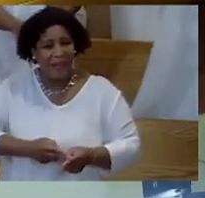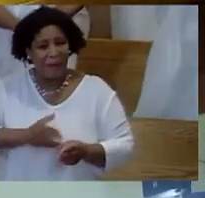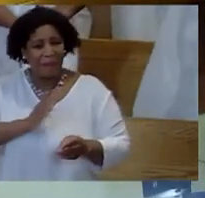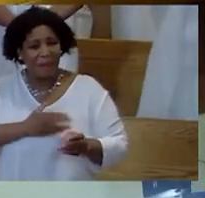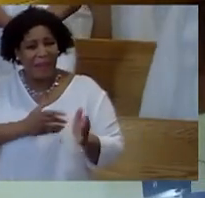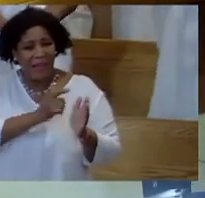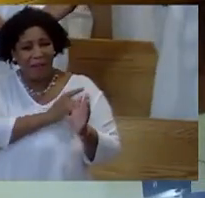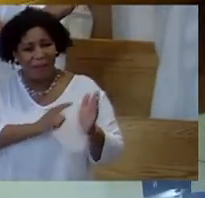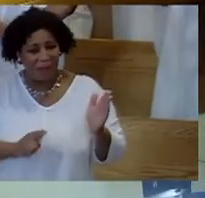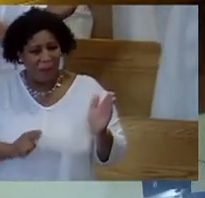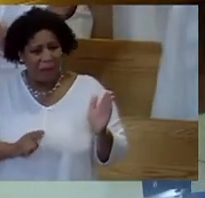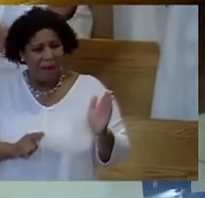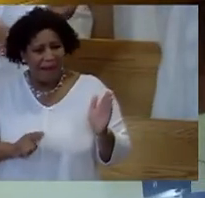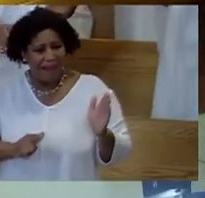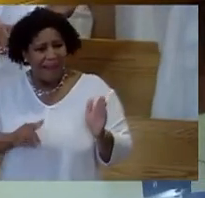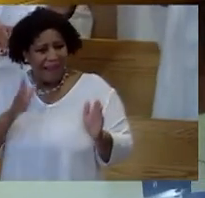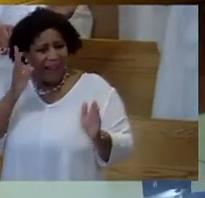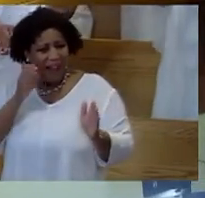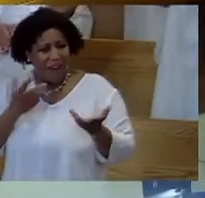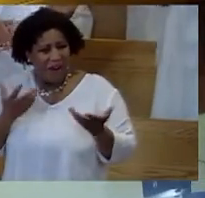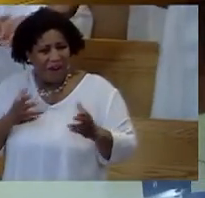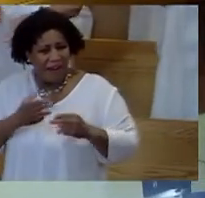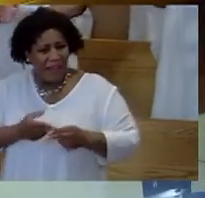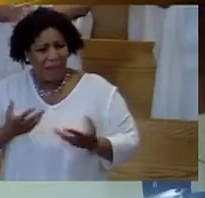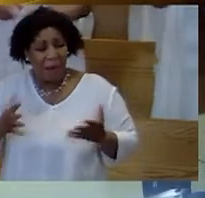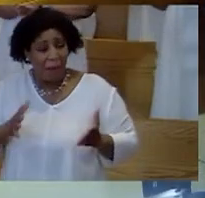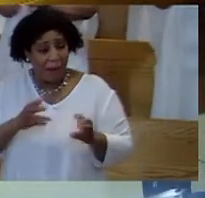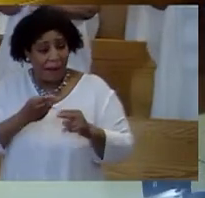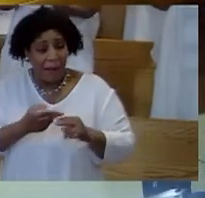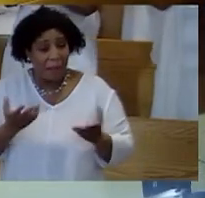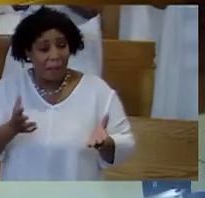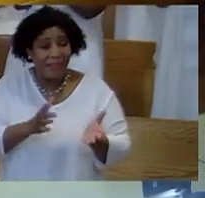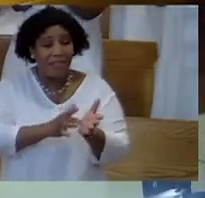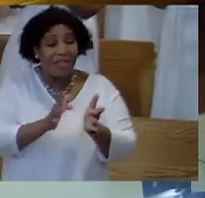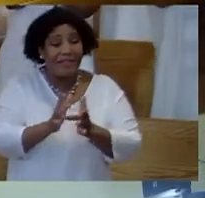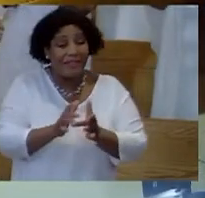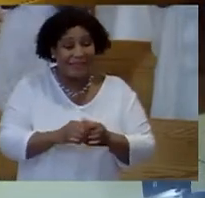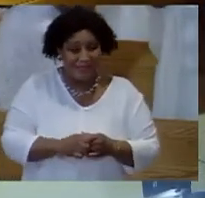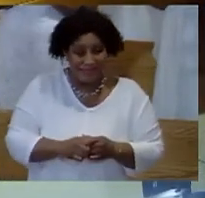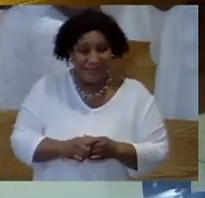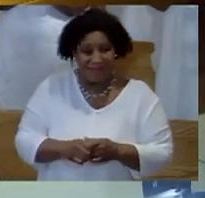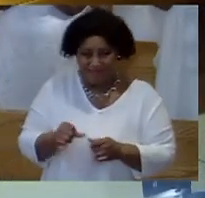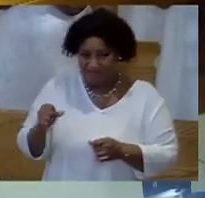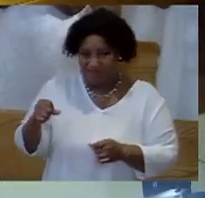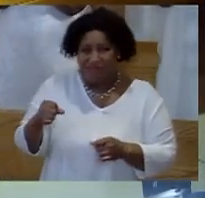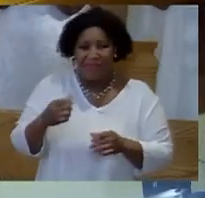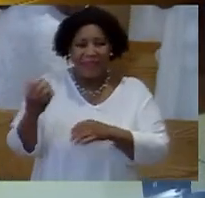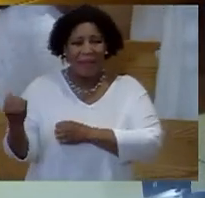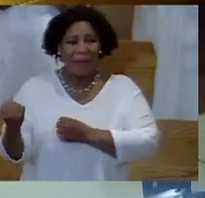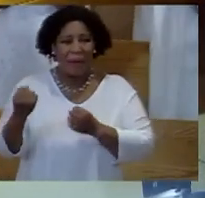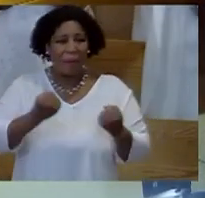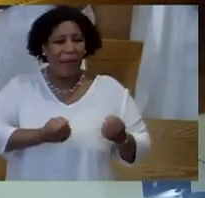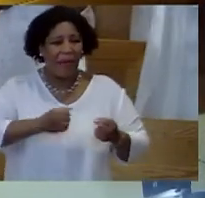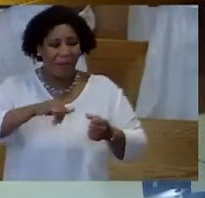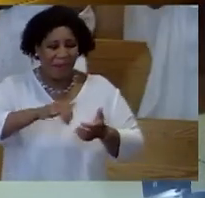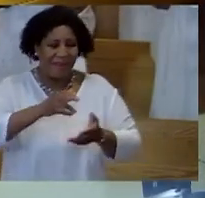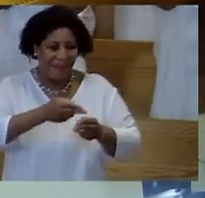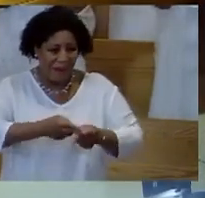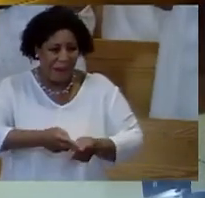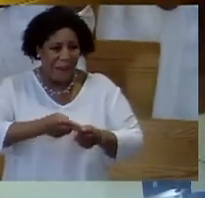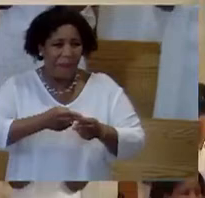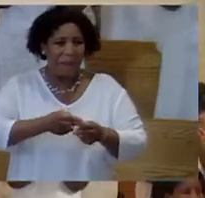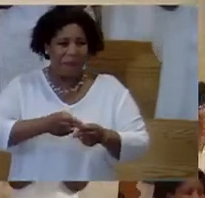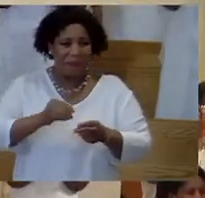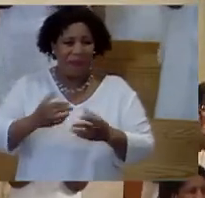our Lord? I heard the name called already. The name is Jesus, and he has power in the name.